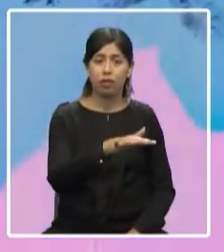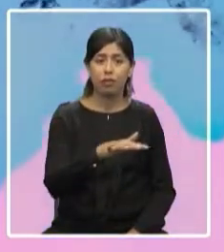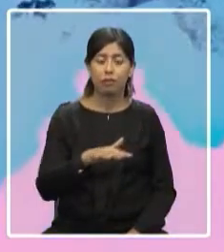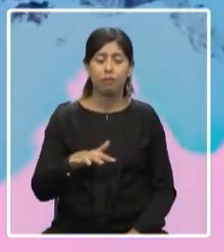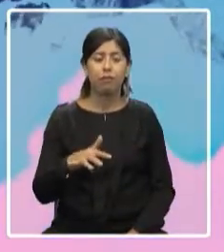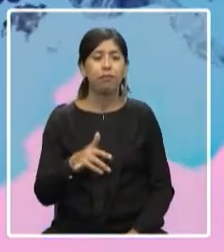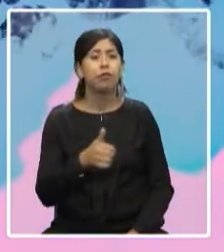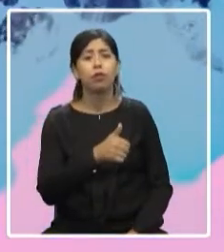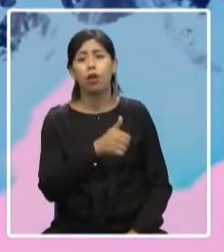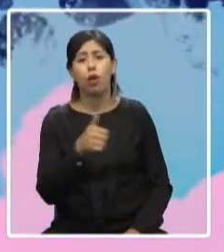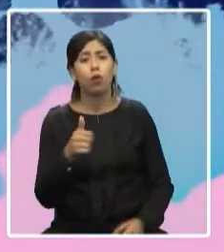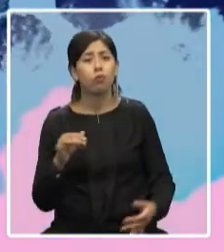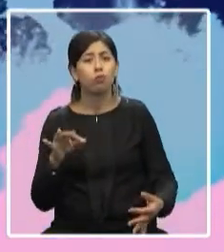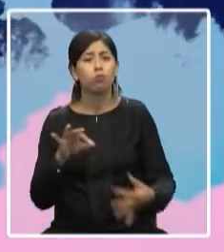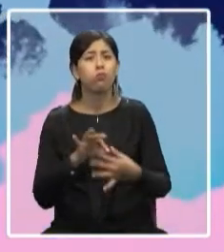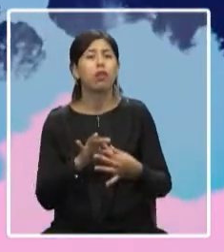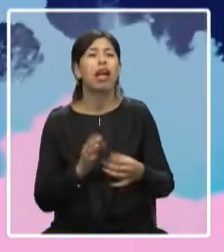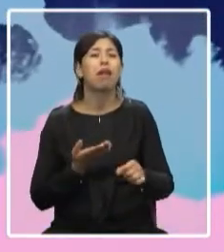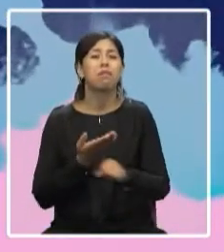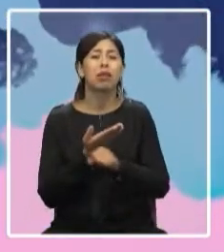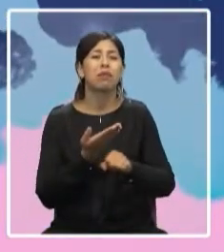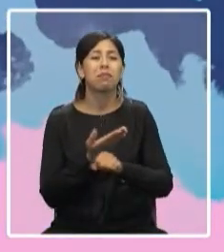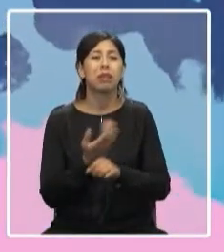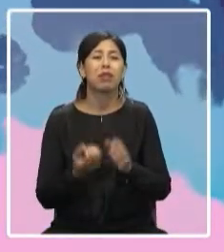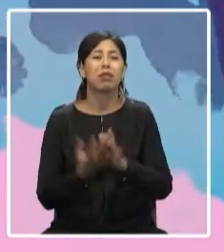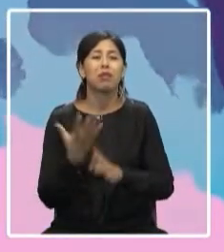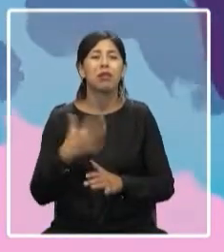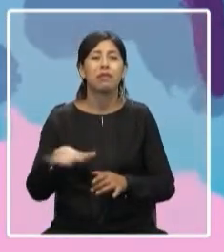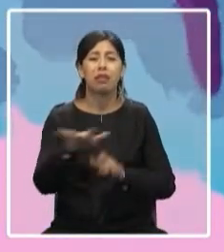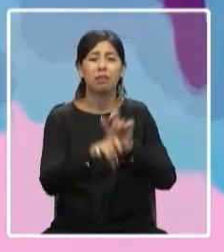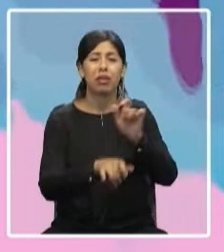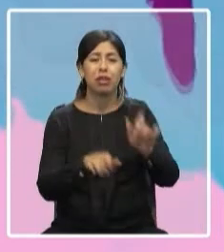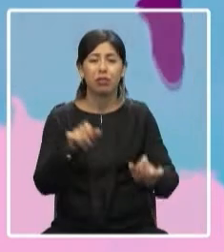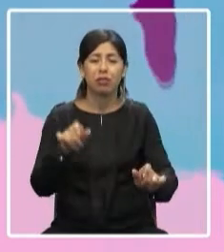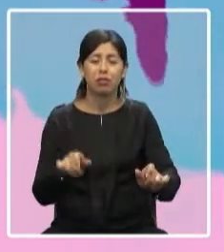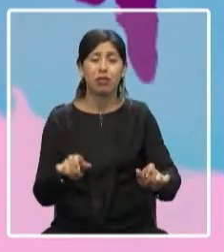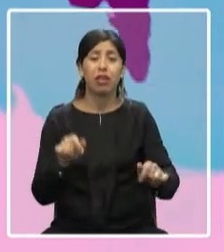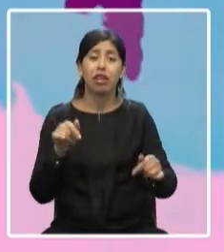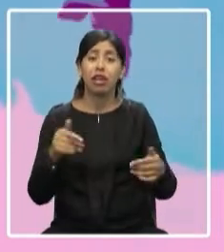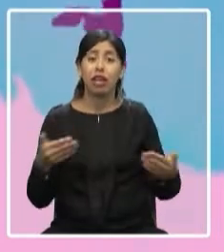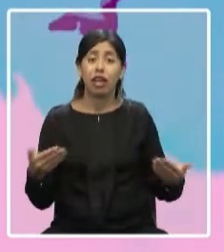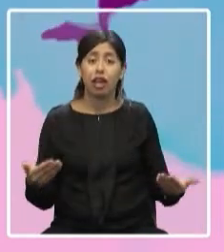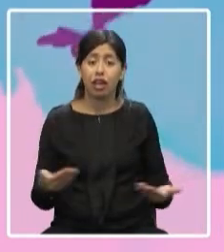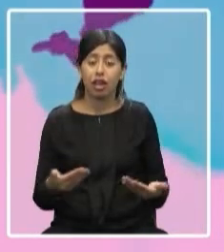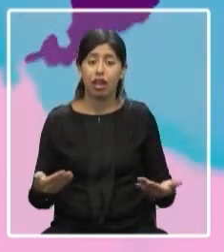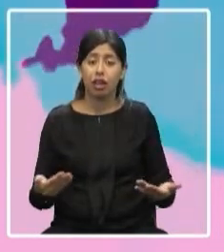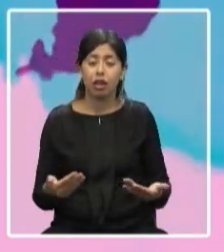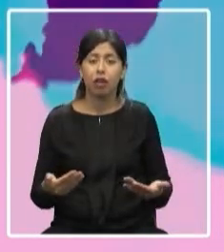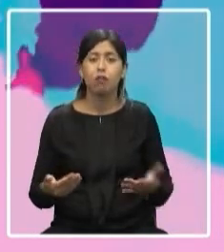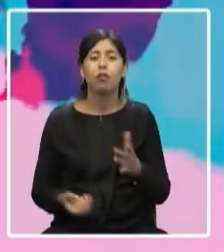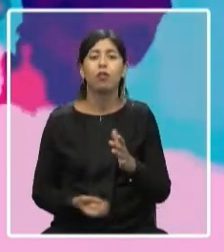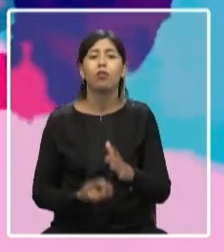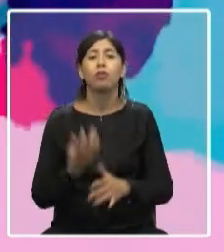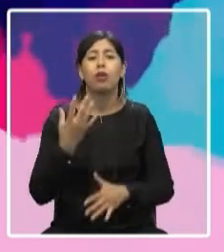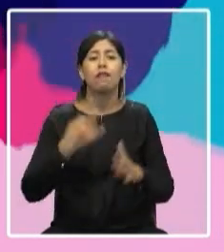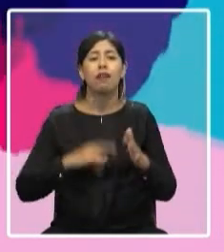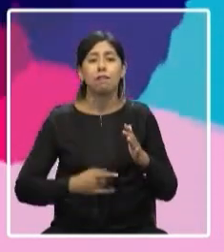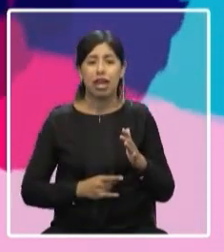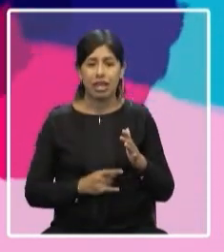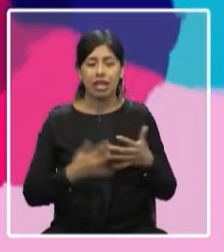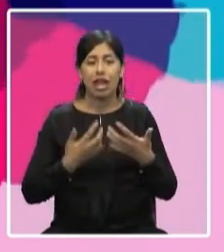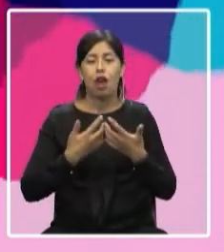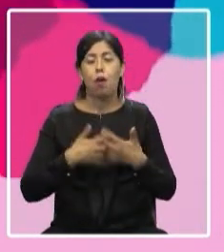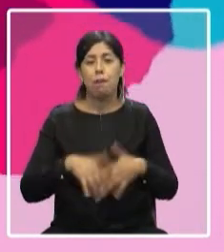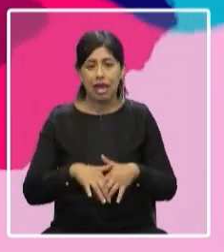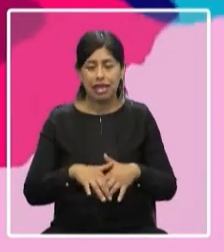new work is not just about using new machines. It's about providing services that people